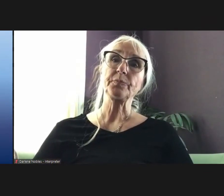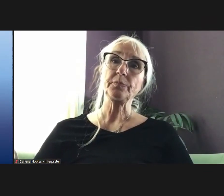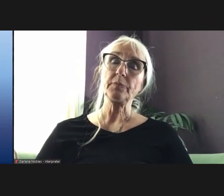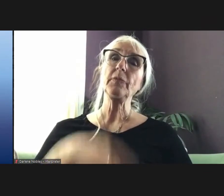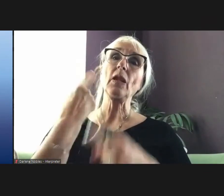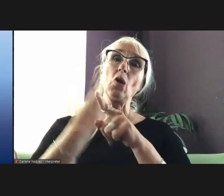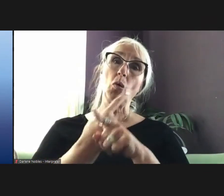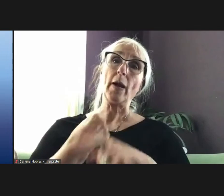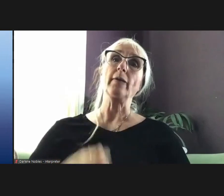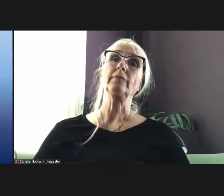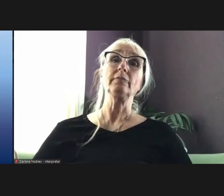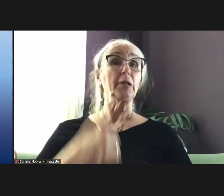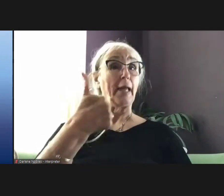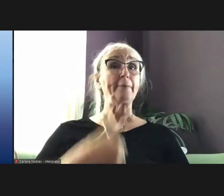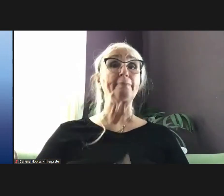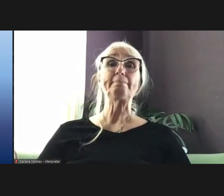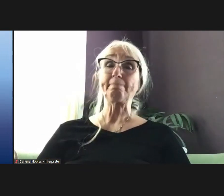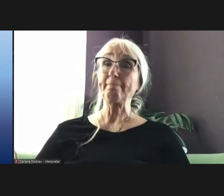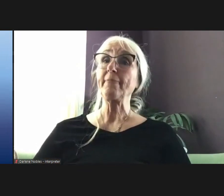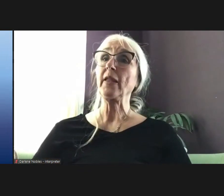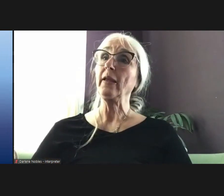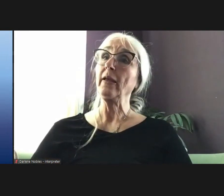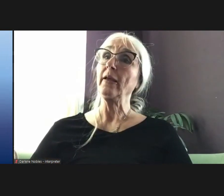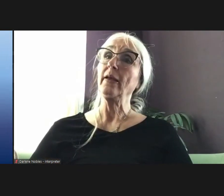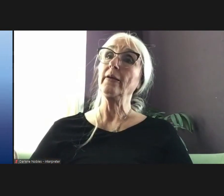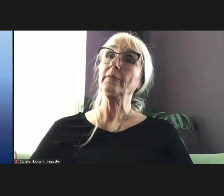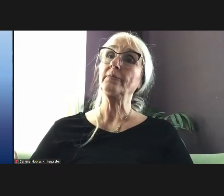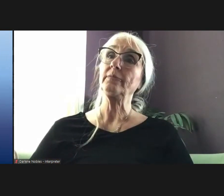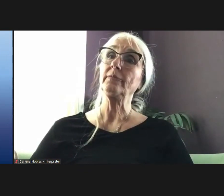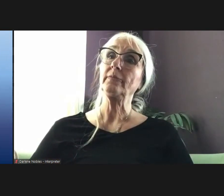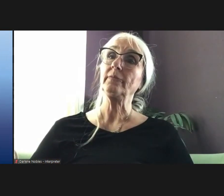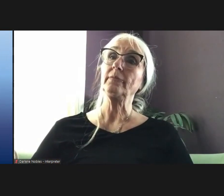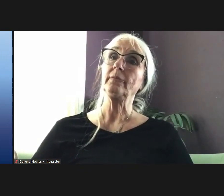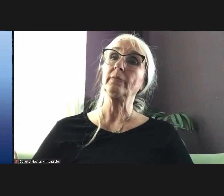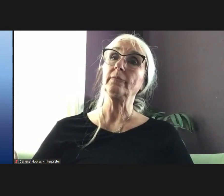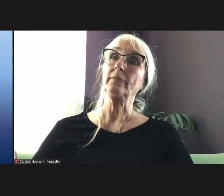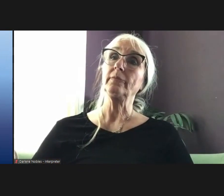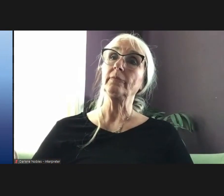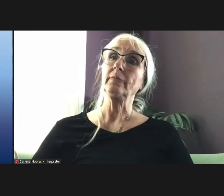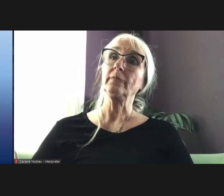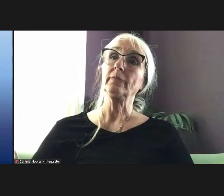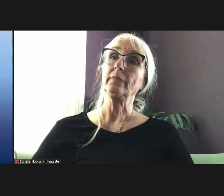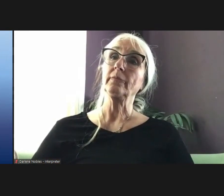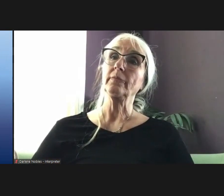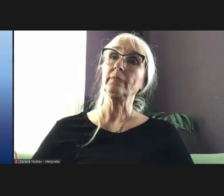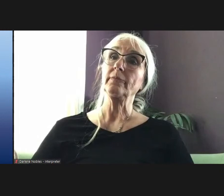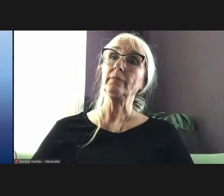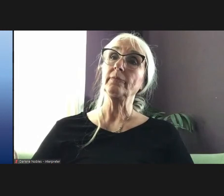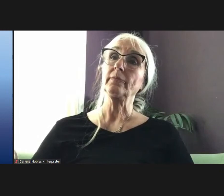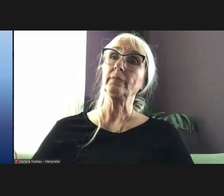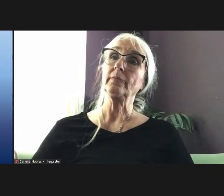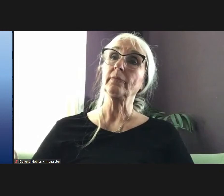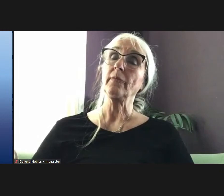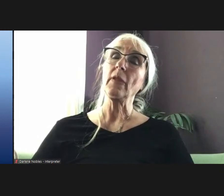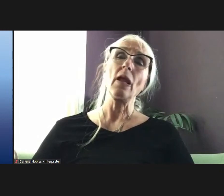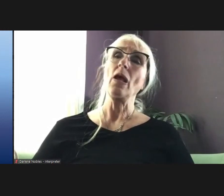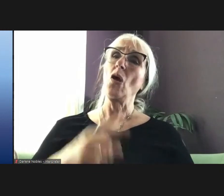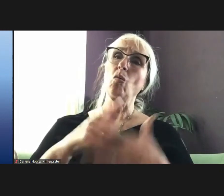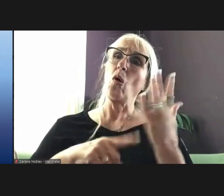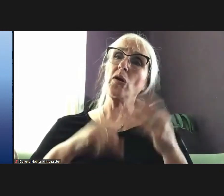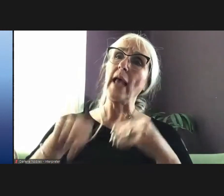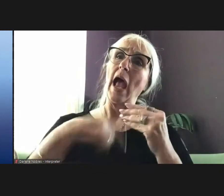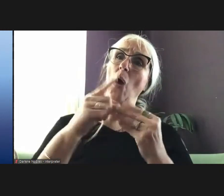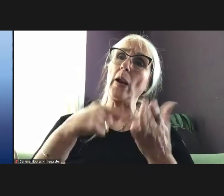All right, we're good. And then, you may not know this, but is that what's the hourly wage on